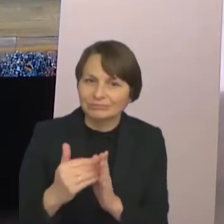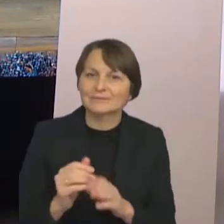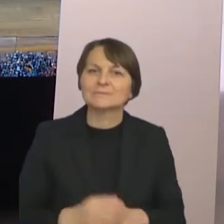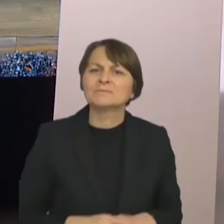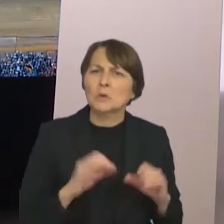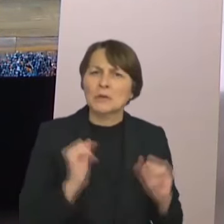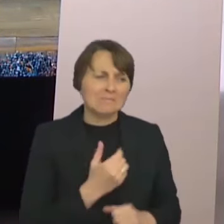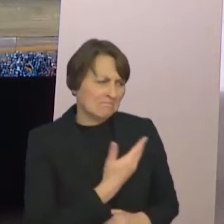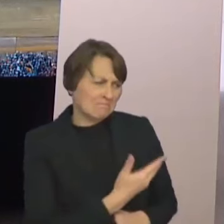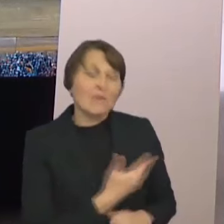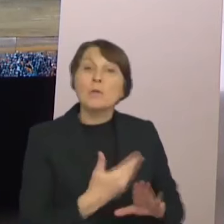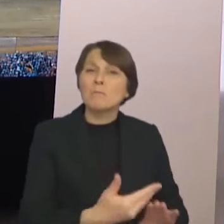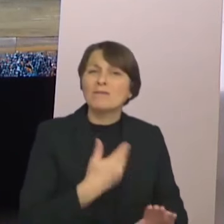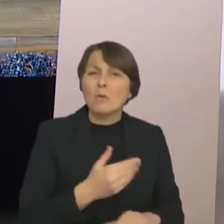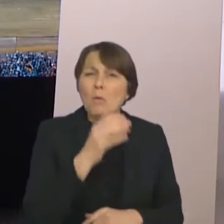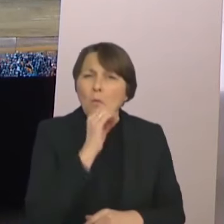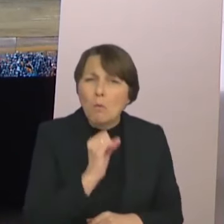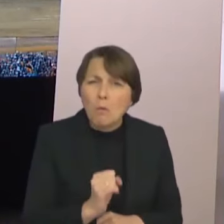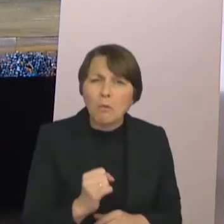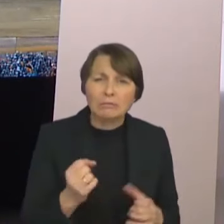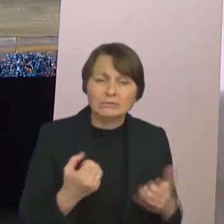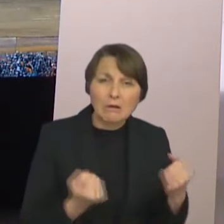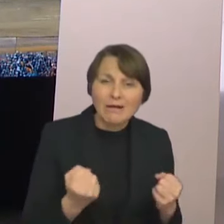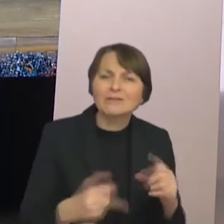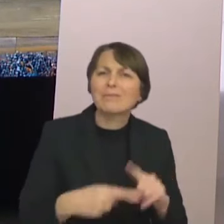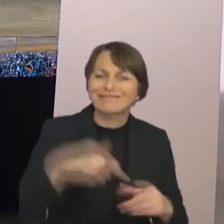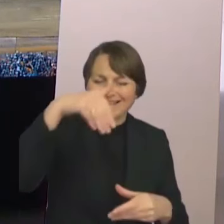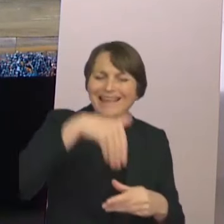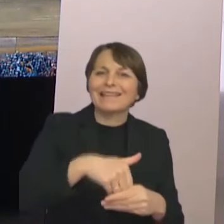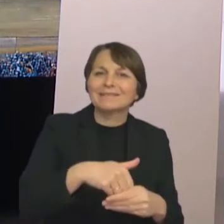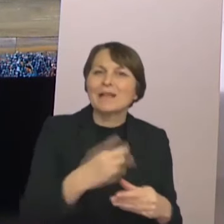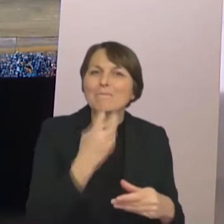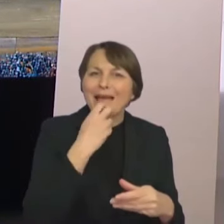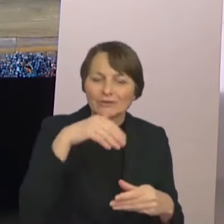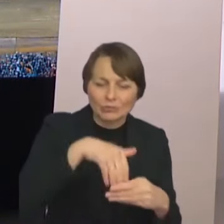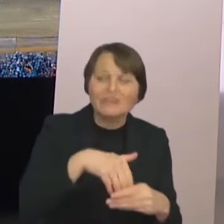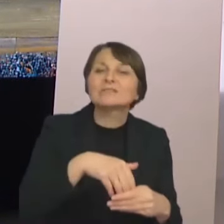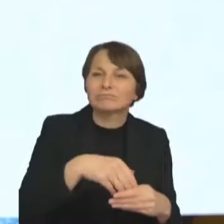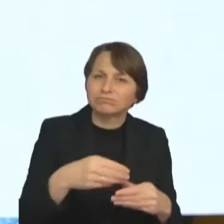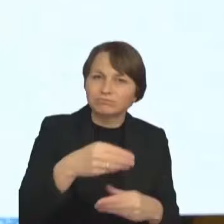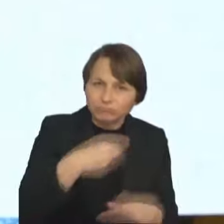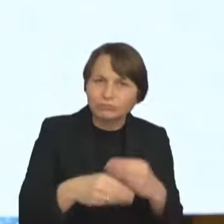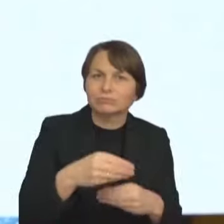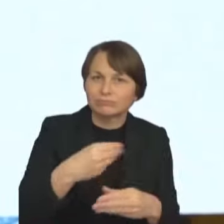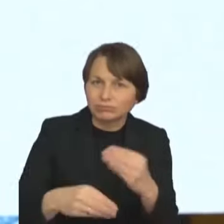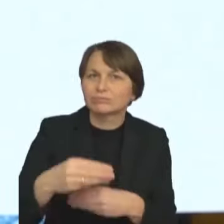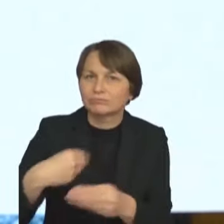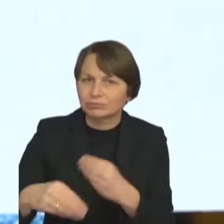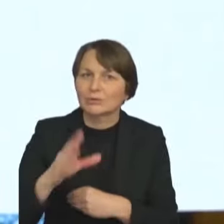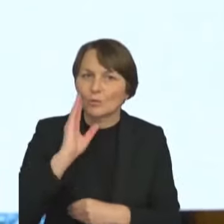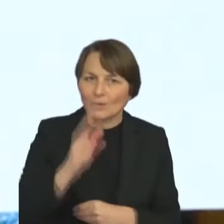as well as of their batteries. We are aiming to reuse 60% of the batteries that we are putting back onto the